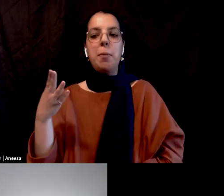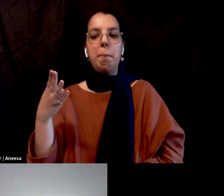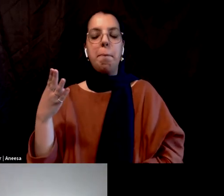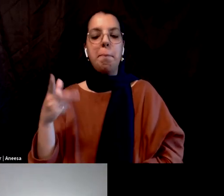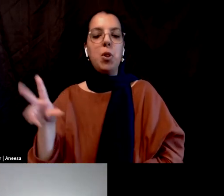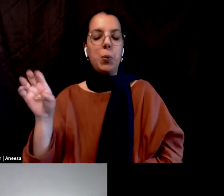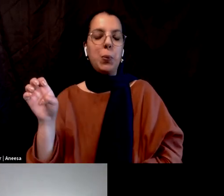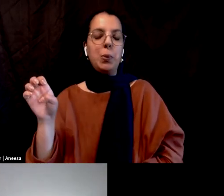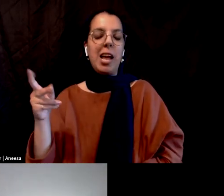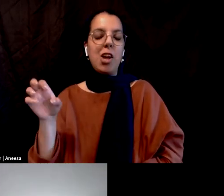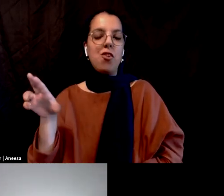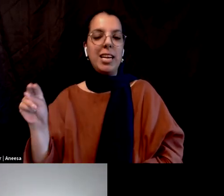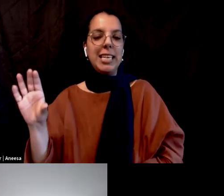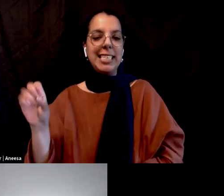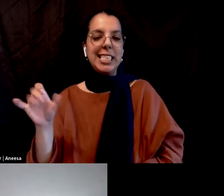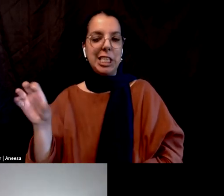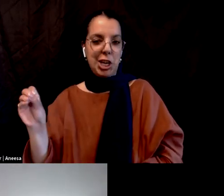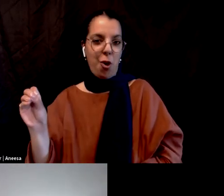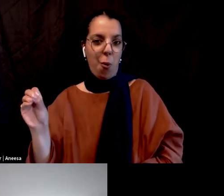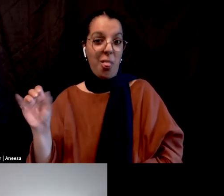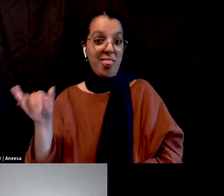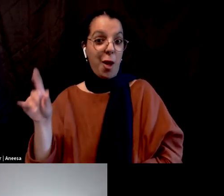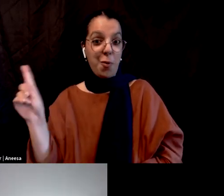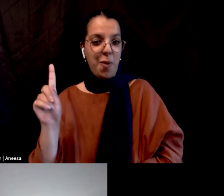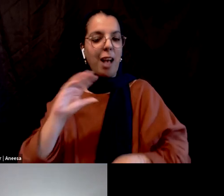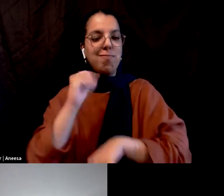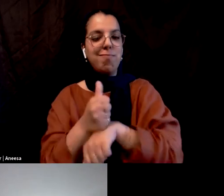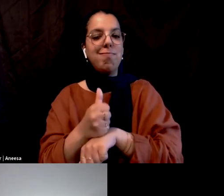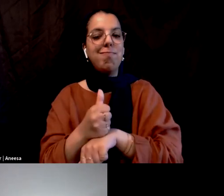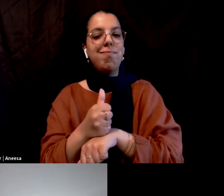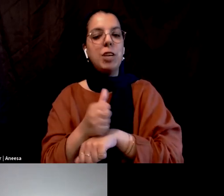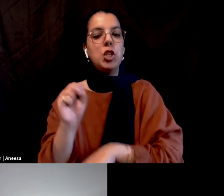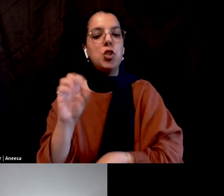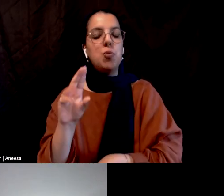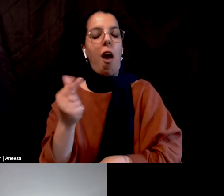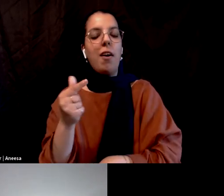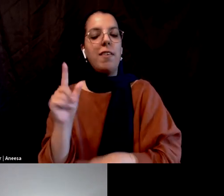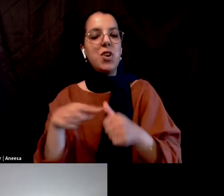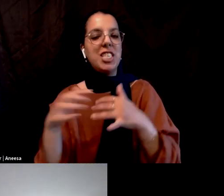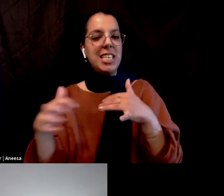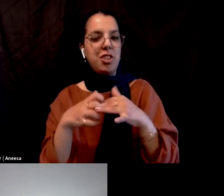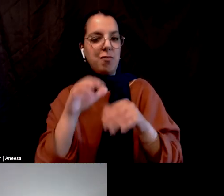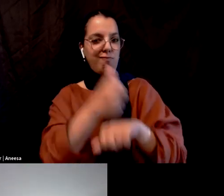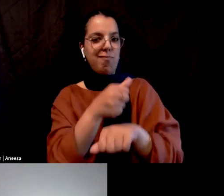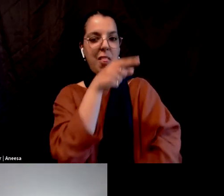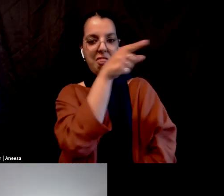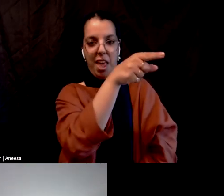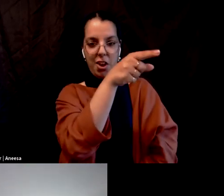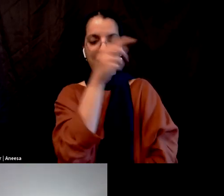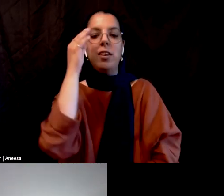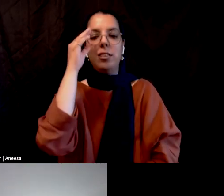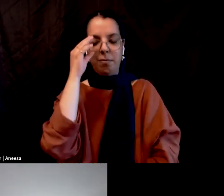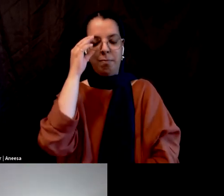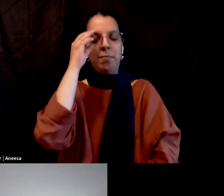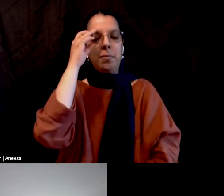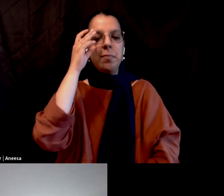does, you know, is on our land up in Scugog First Nation. But we're proud of a particular history that is,